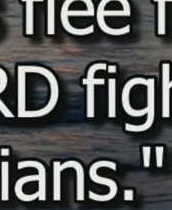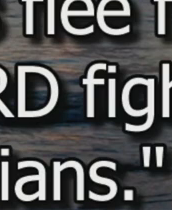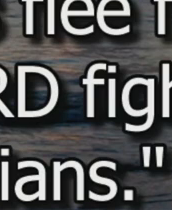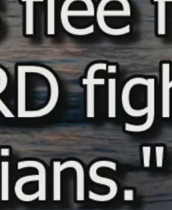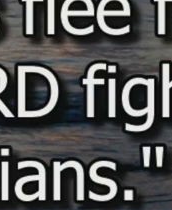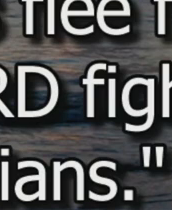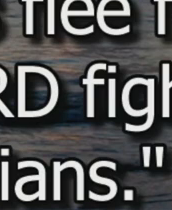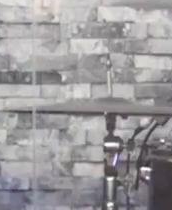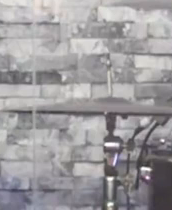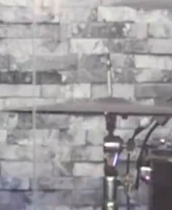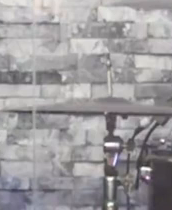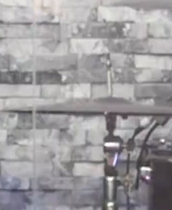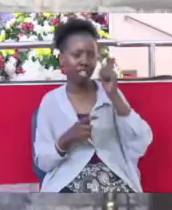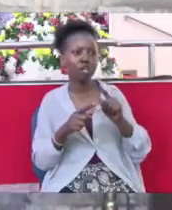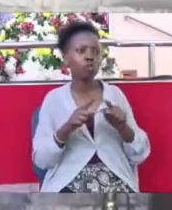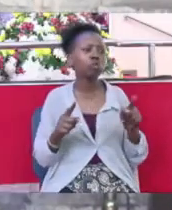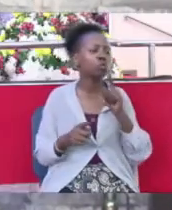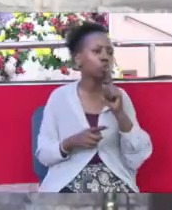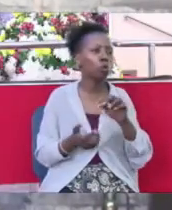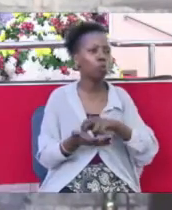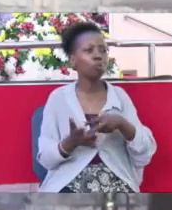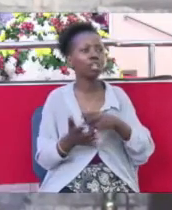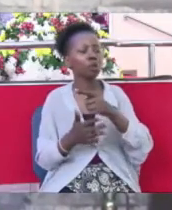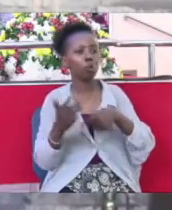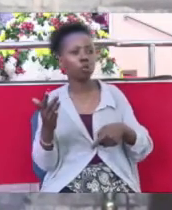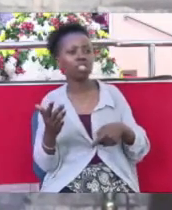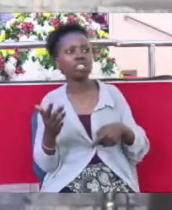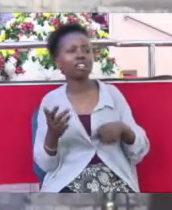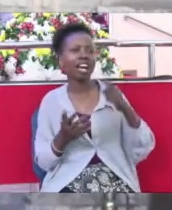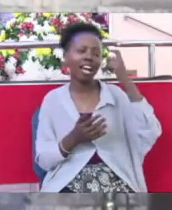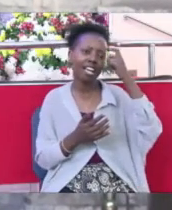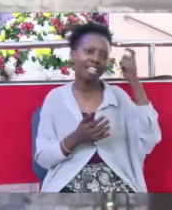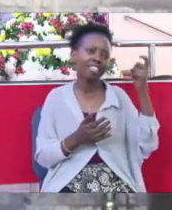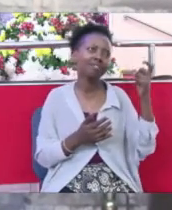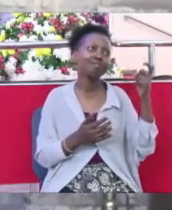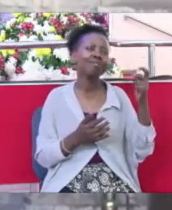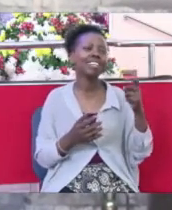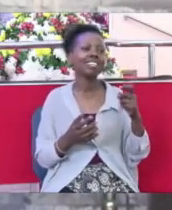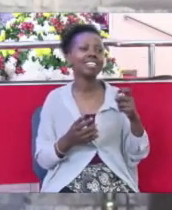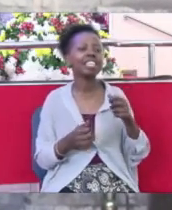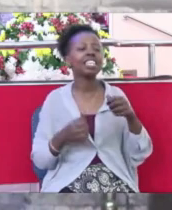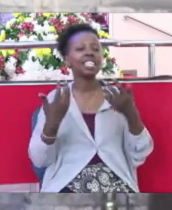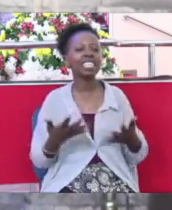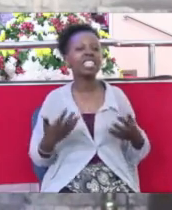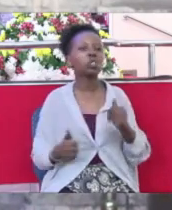So the unimaginable happened. And that's why we are encouraged by the word of God in